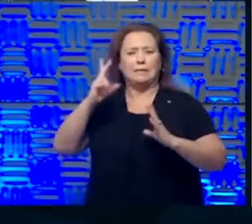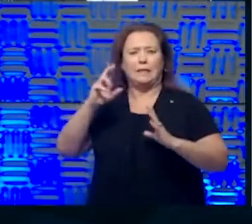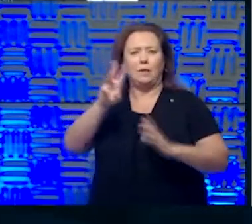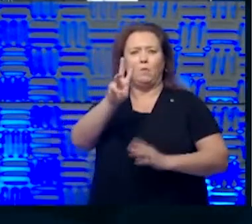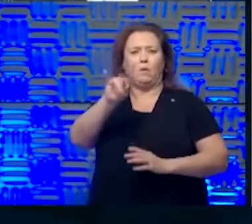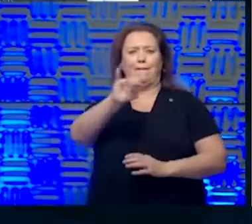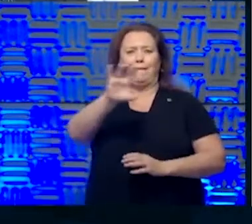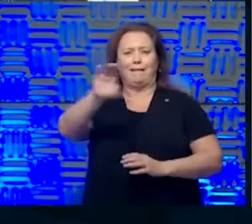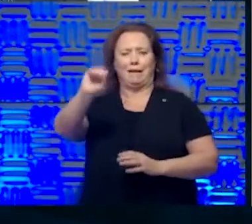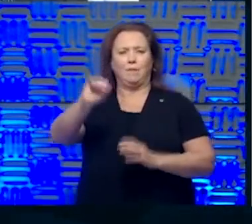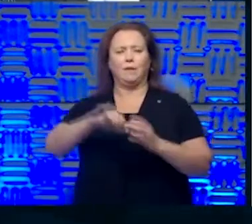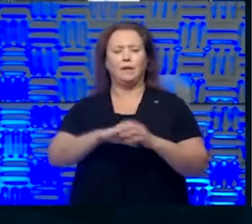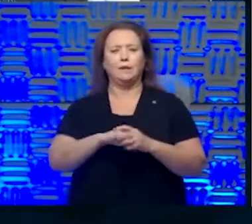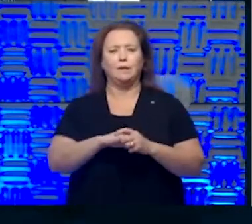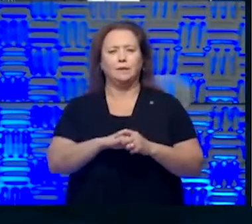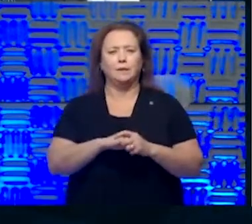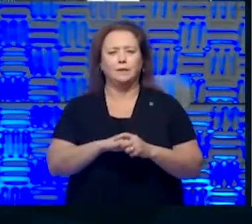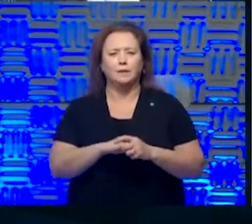County.